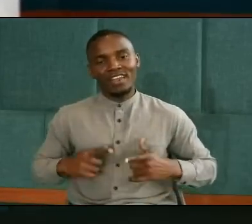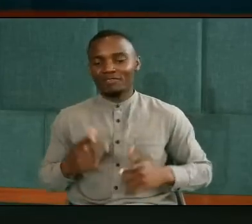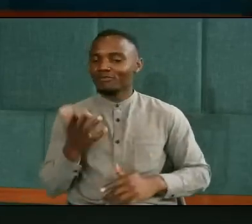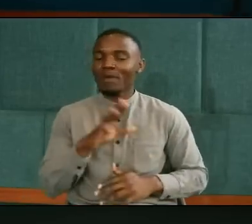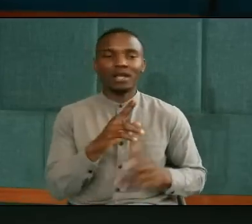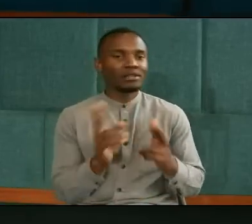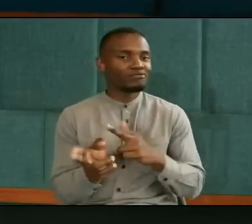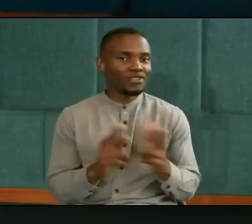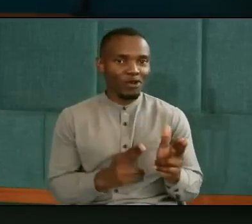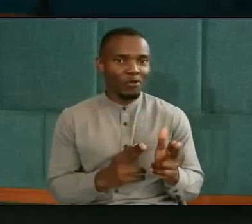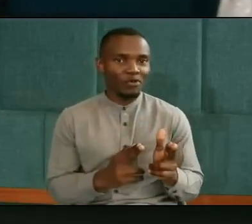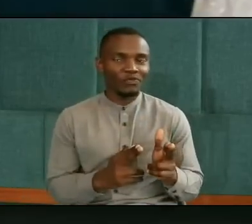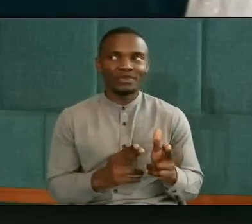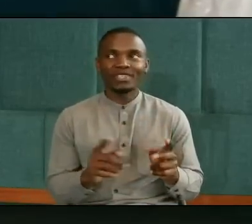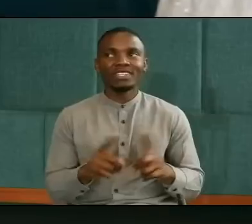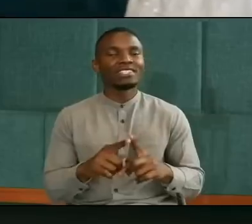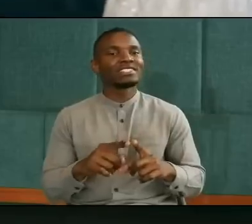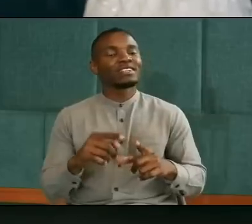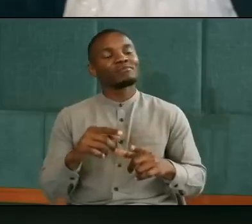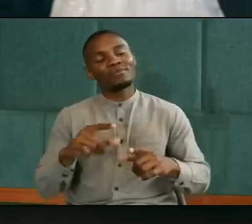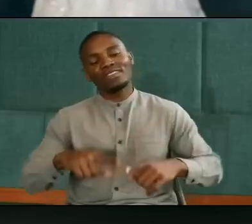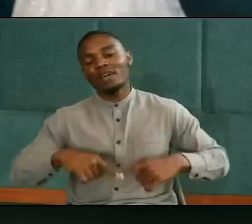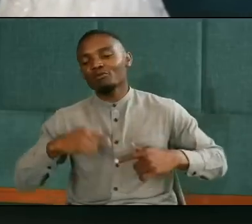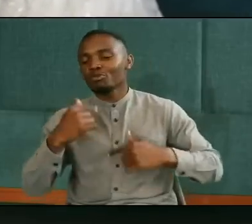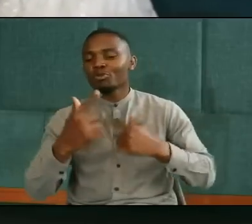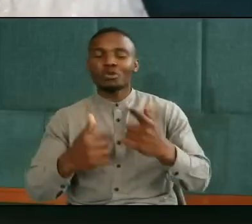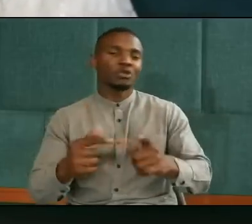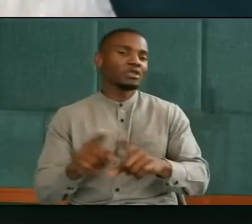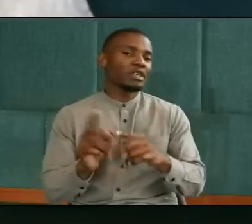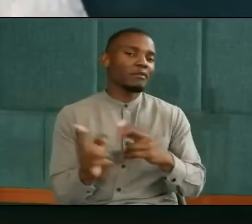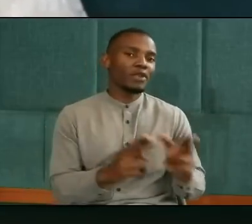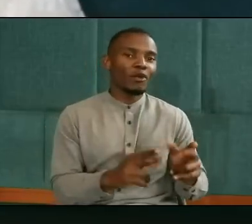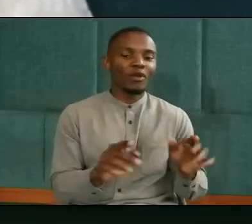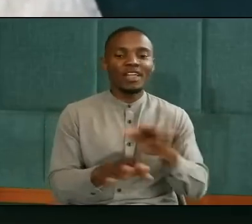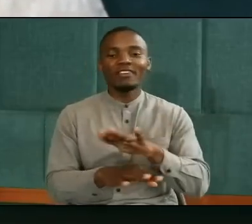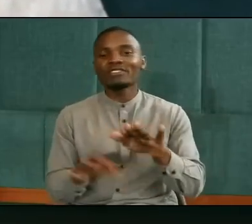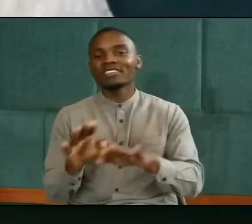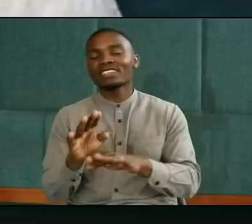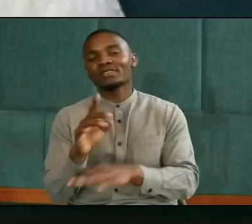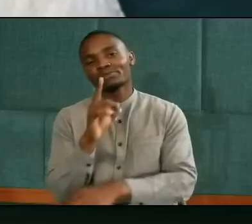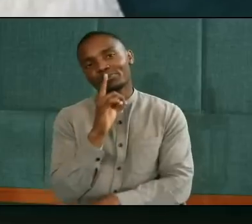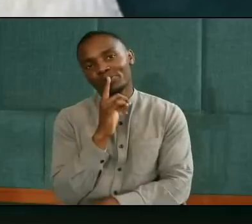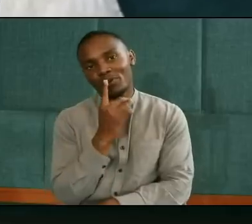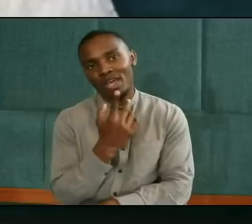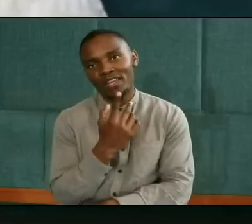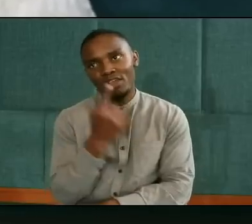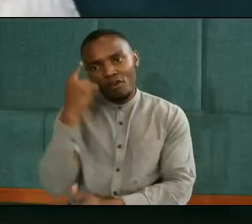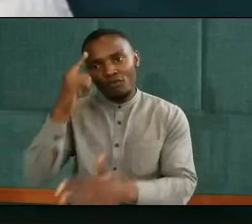normal. We build our life as usual, and everything remained quiet for